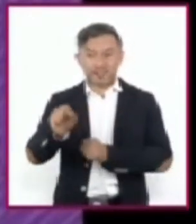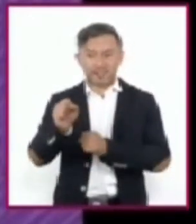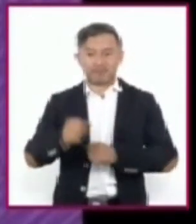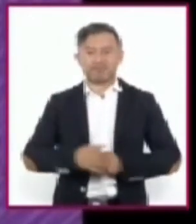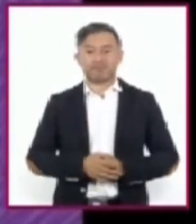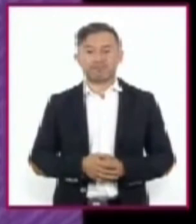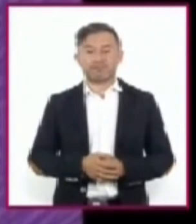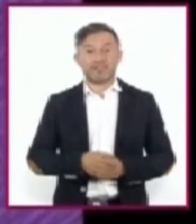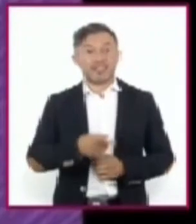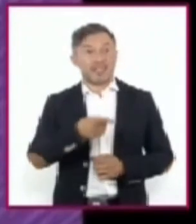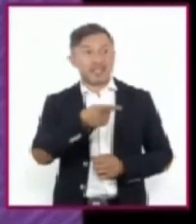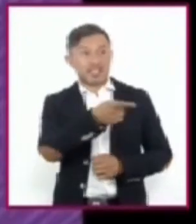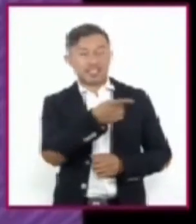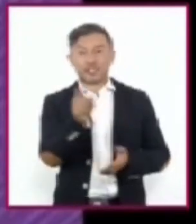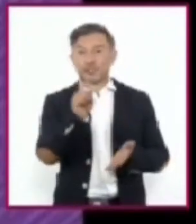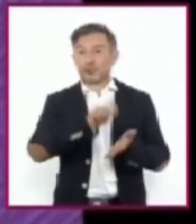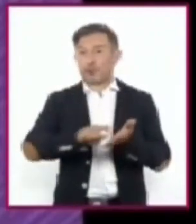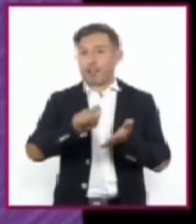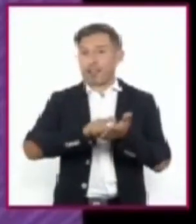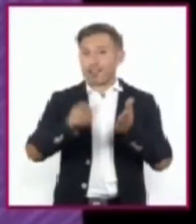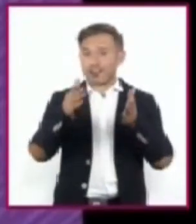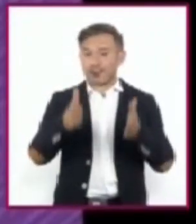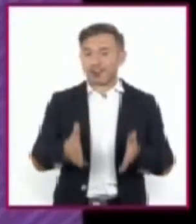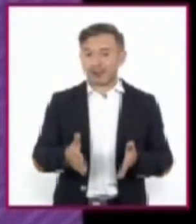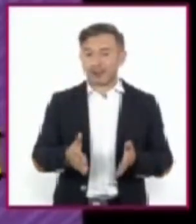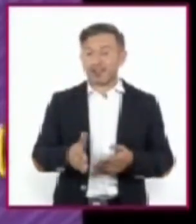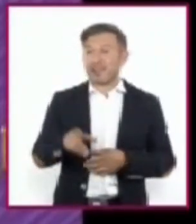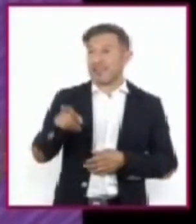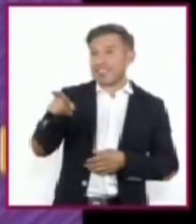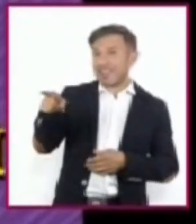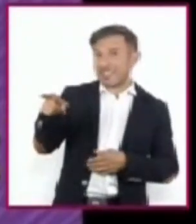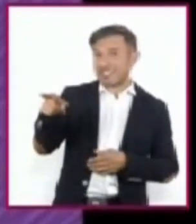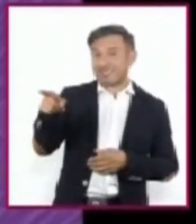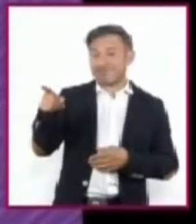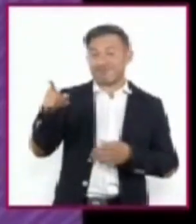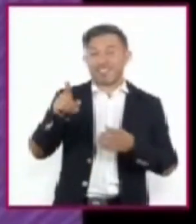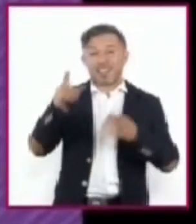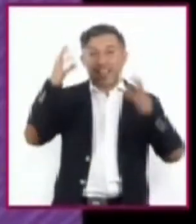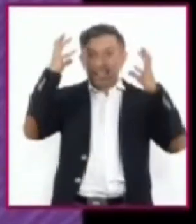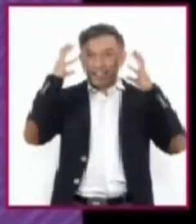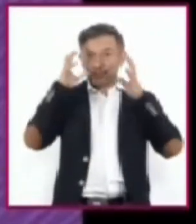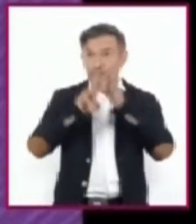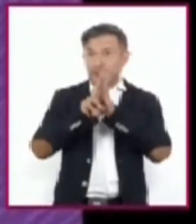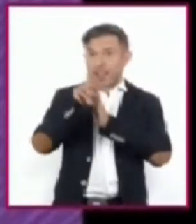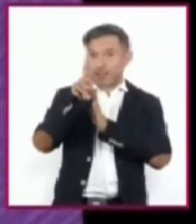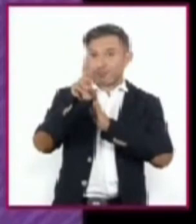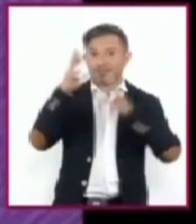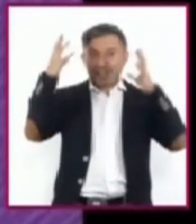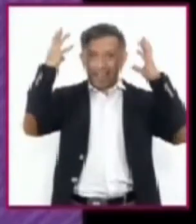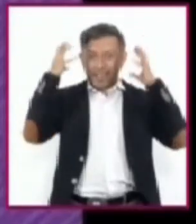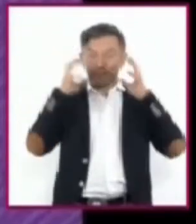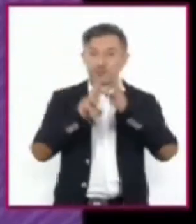a writer. He's an astronaut. Astronaut and astronaut.